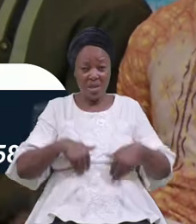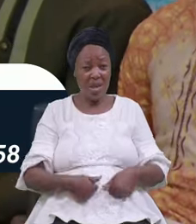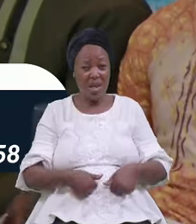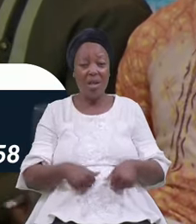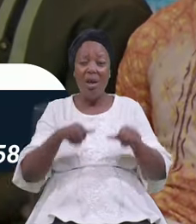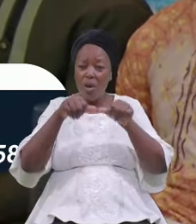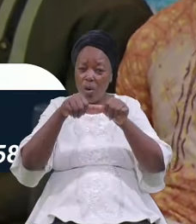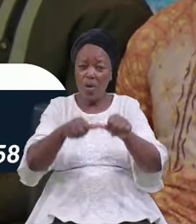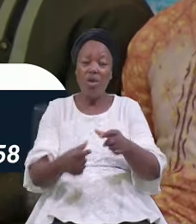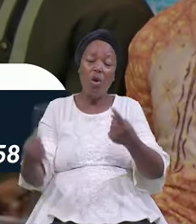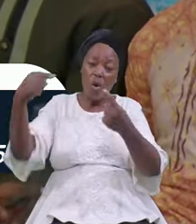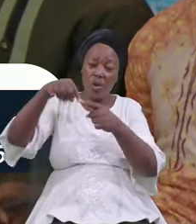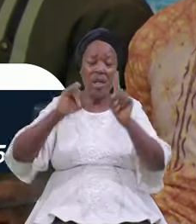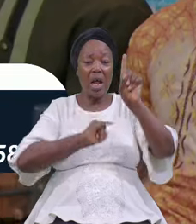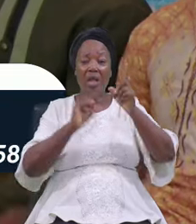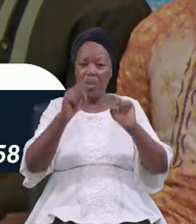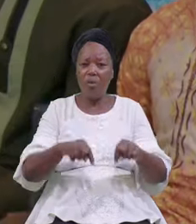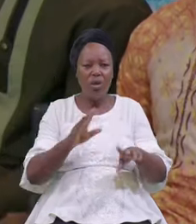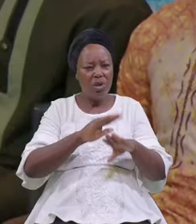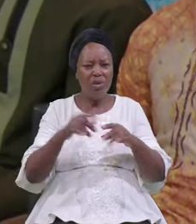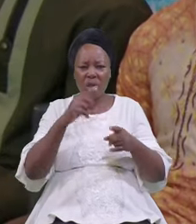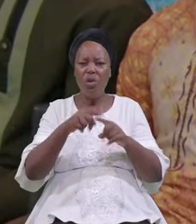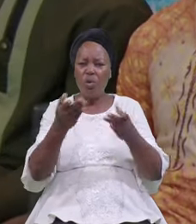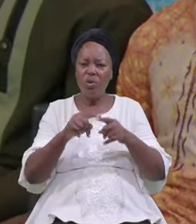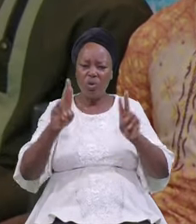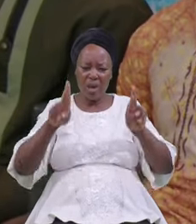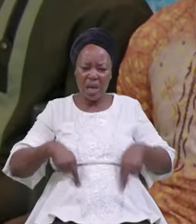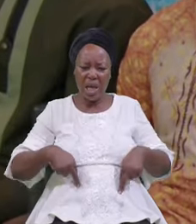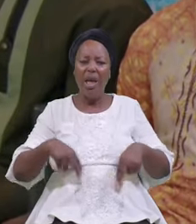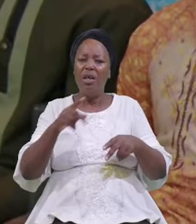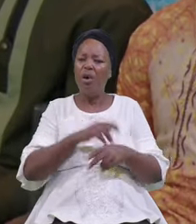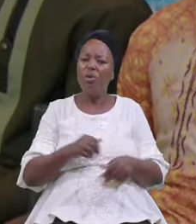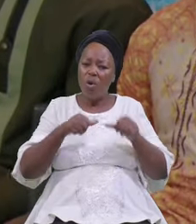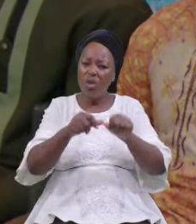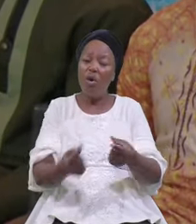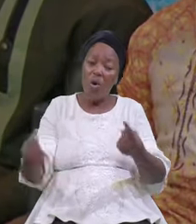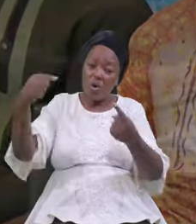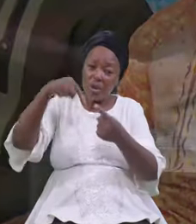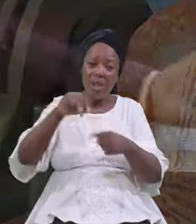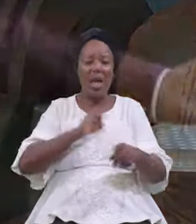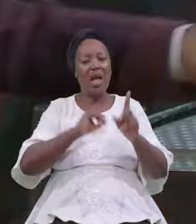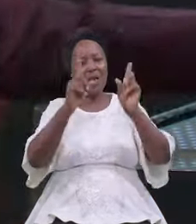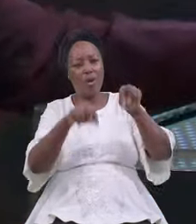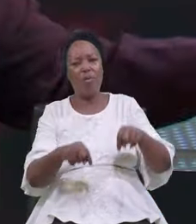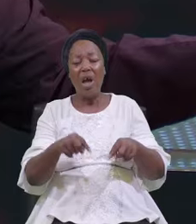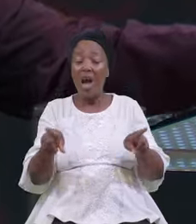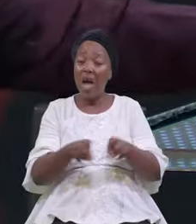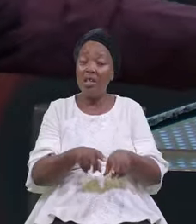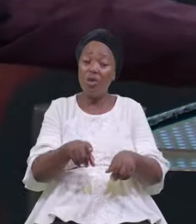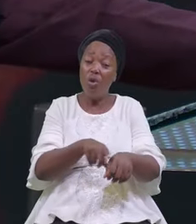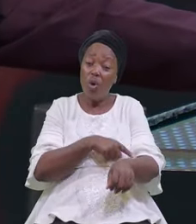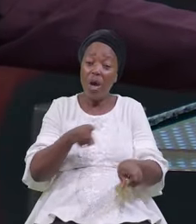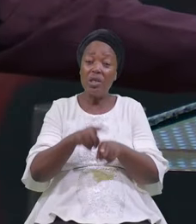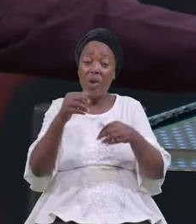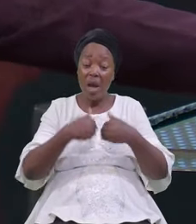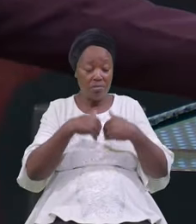I come. Don't say you want to retire. Occupy till I come. As long as there are lost